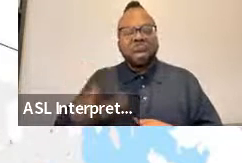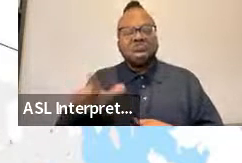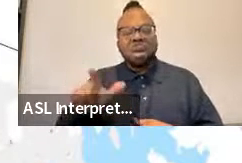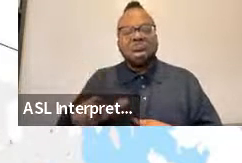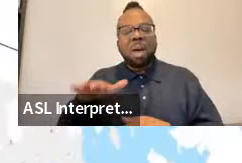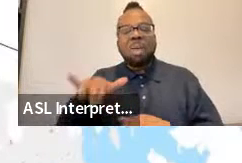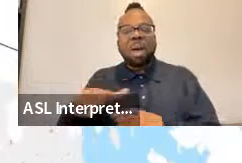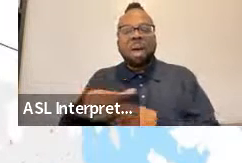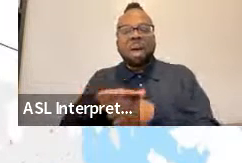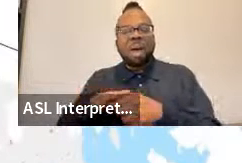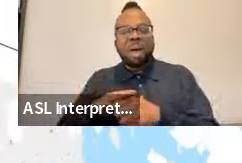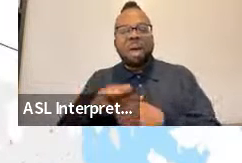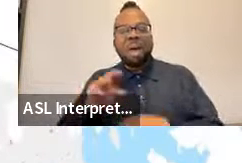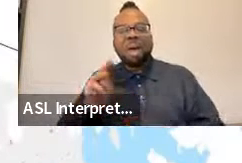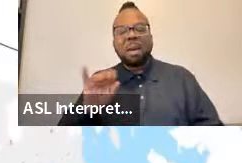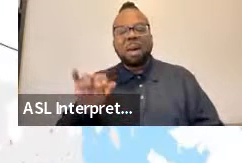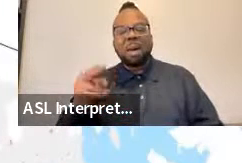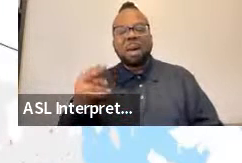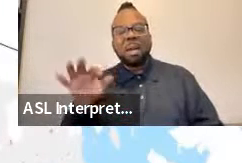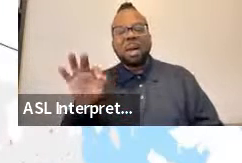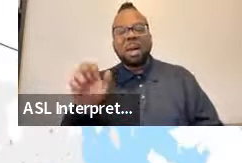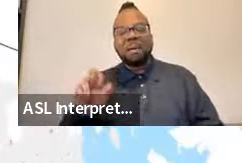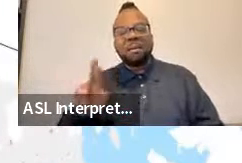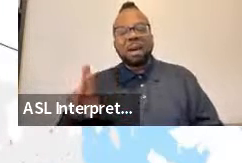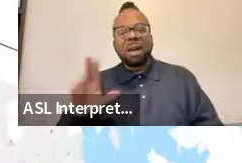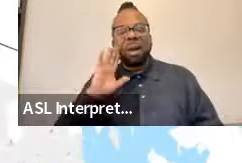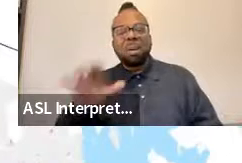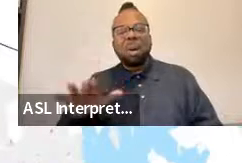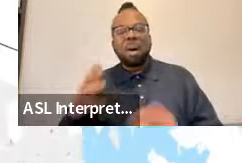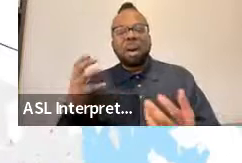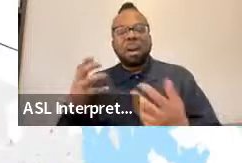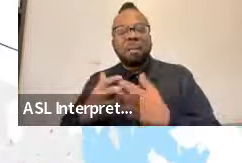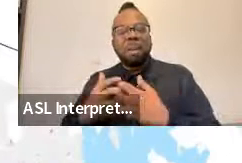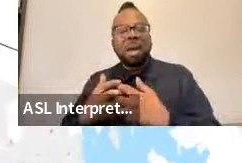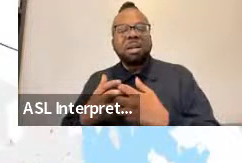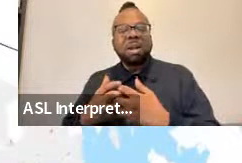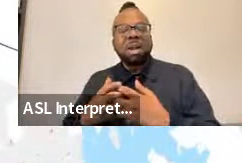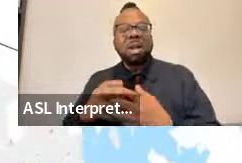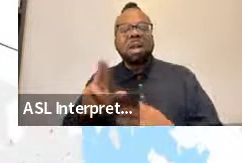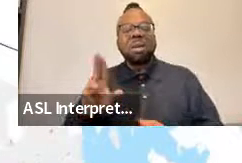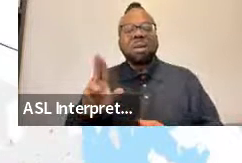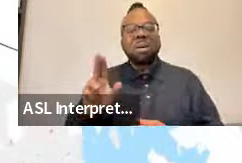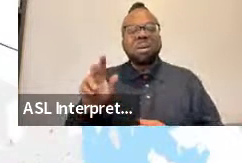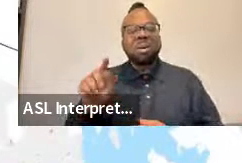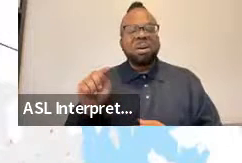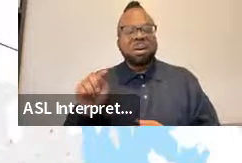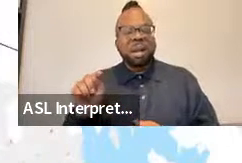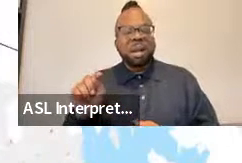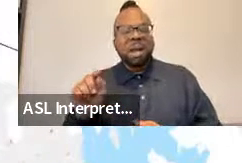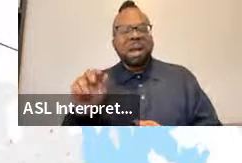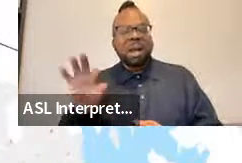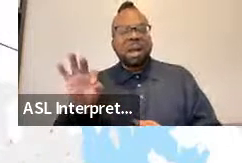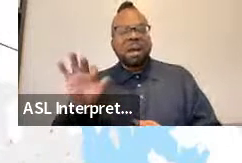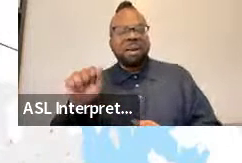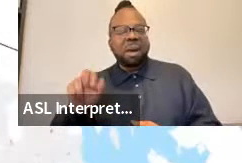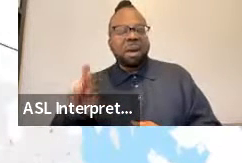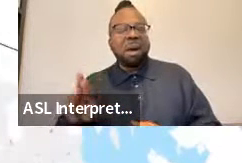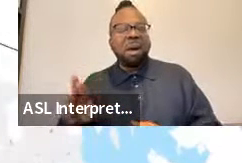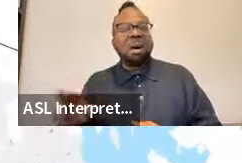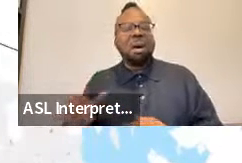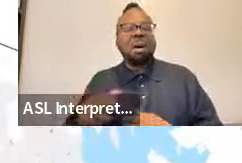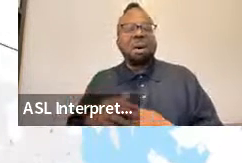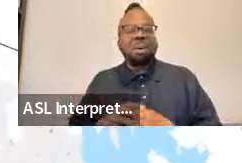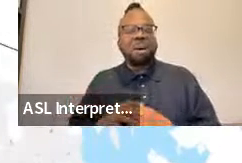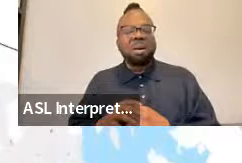areas, MIH FARs will be raised to match the UAP FARs, but the affordability requirements from MIH will remain in